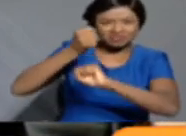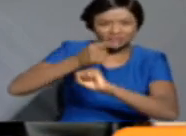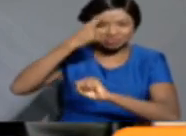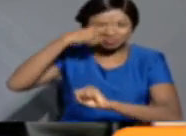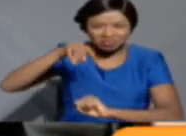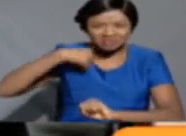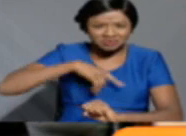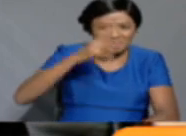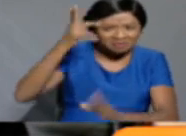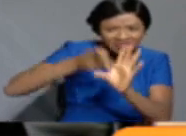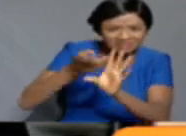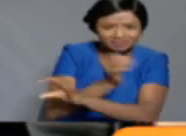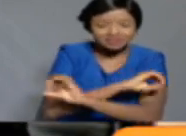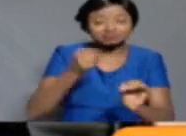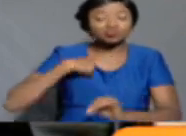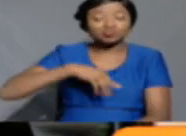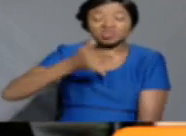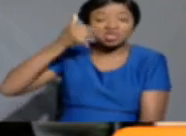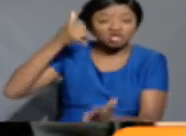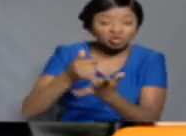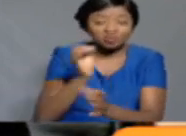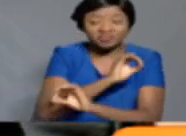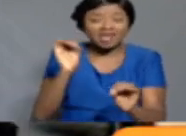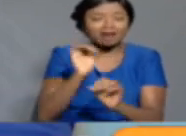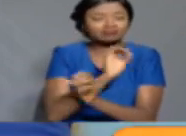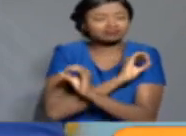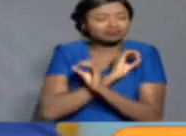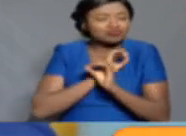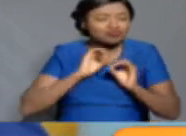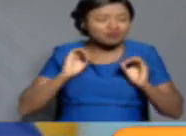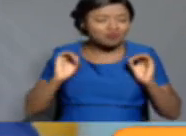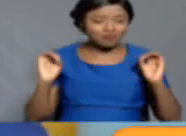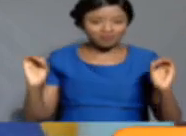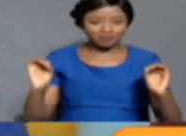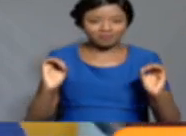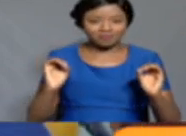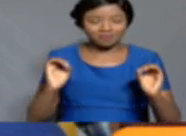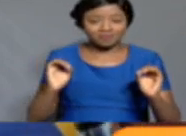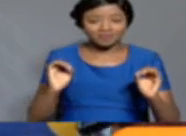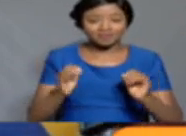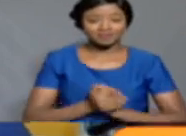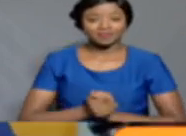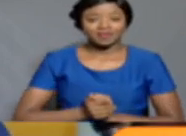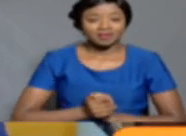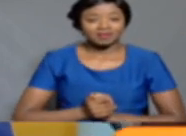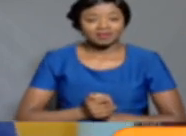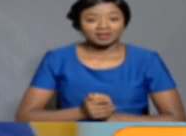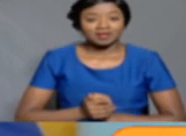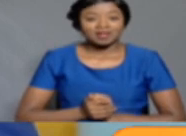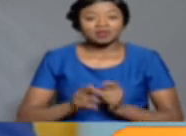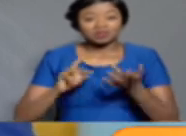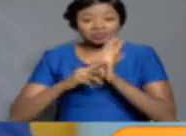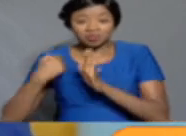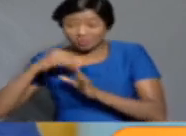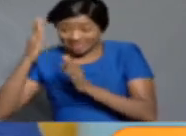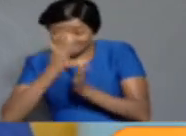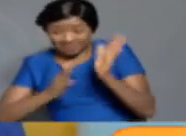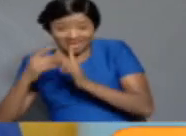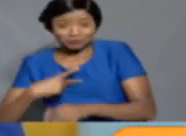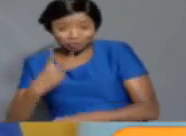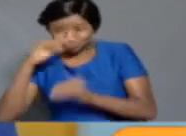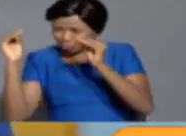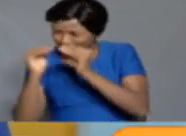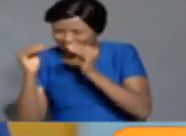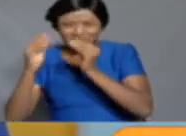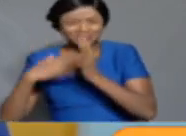participated in. We will never be flower girls. We have held over 20 consultative meetings with